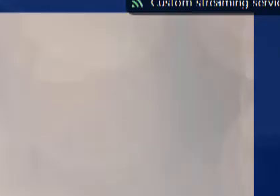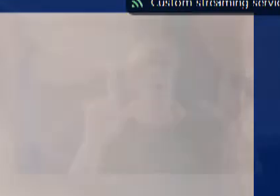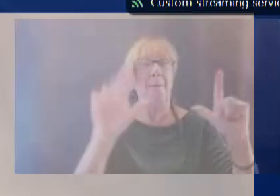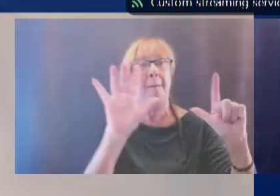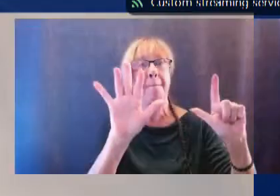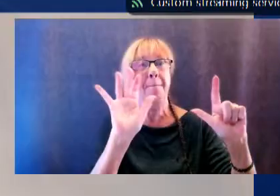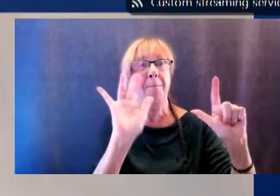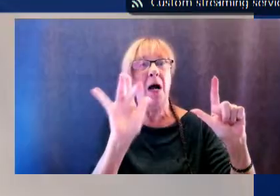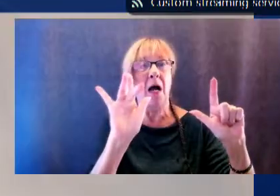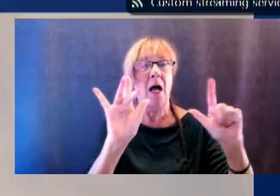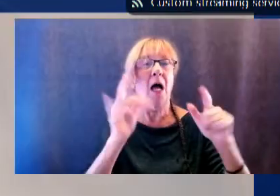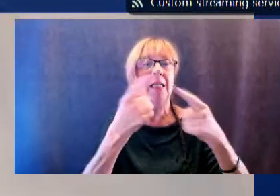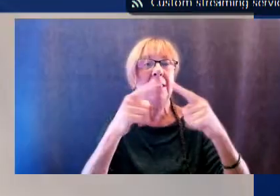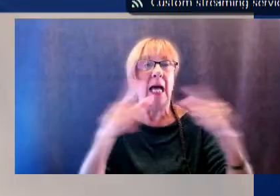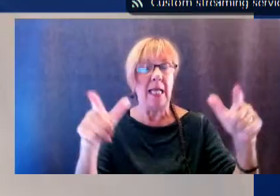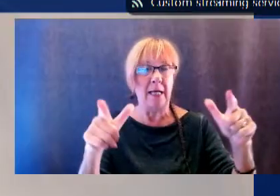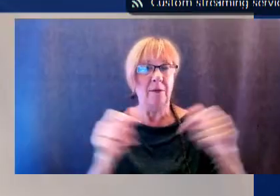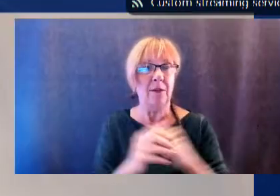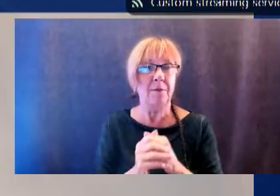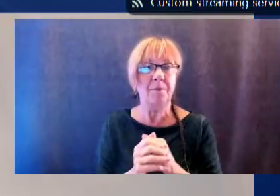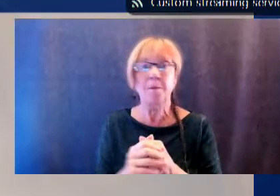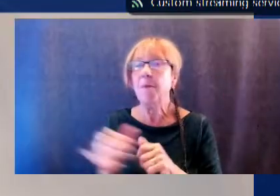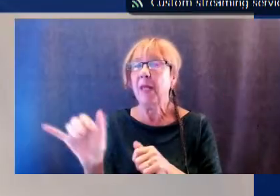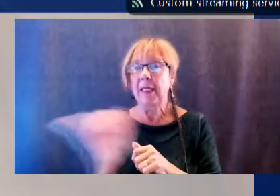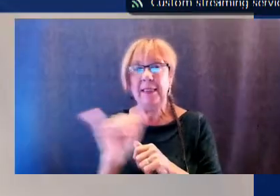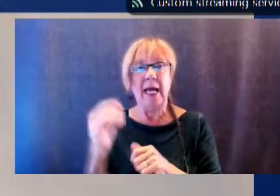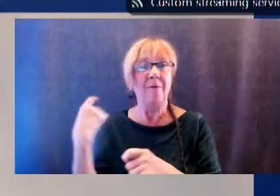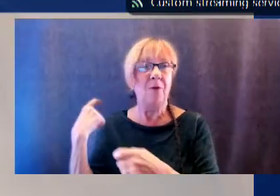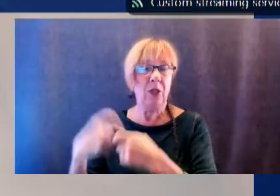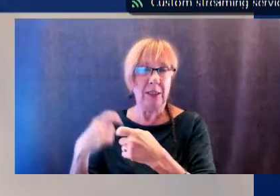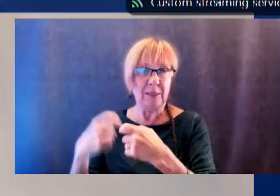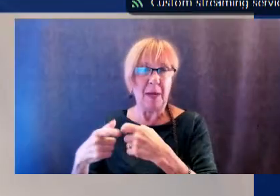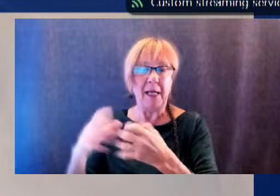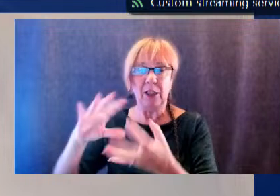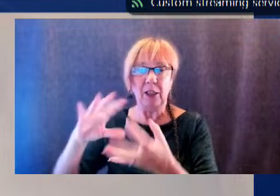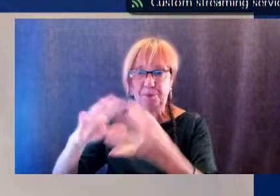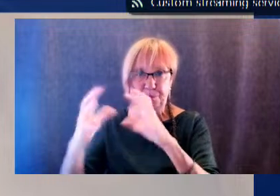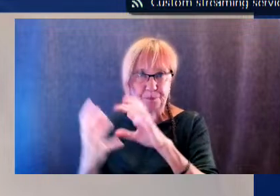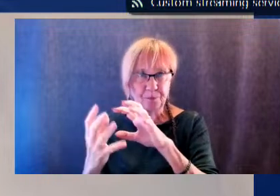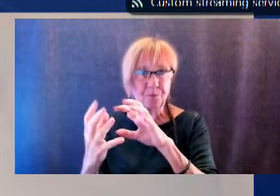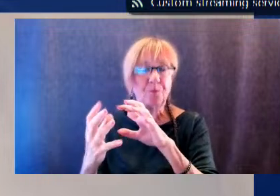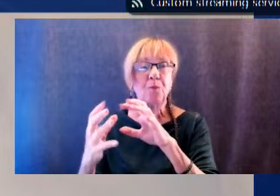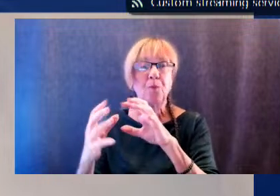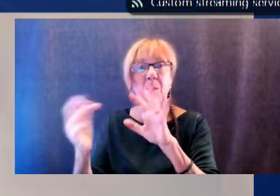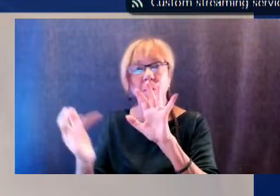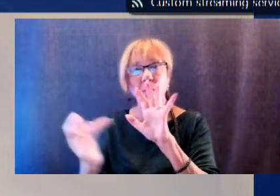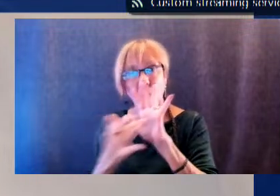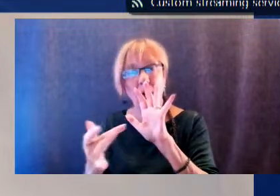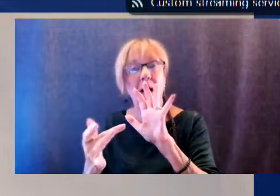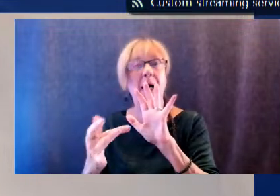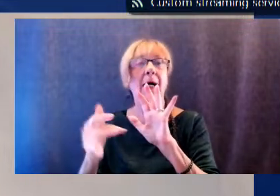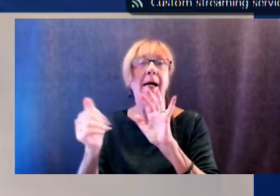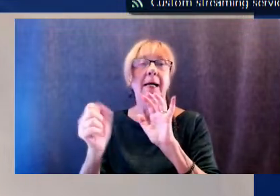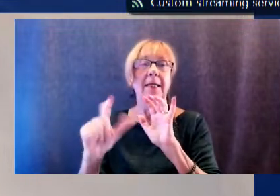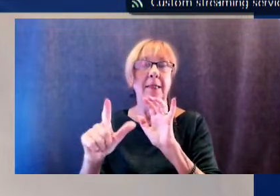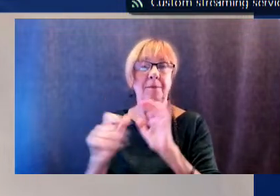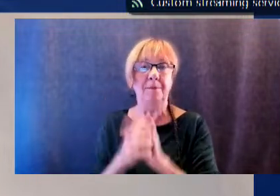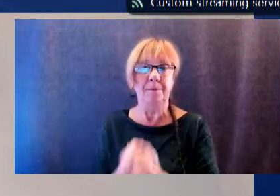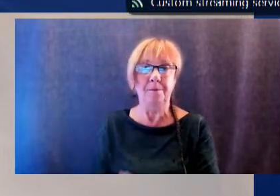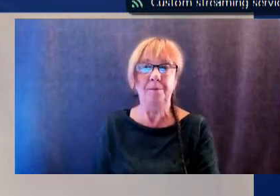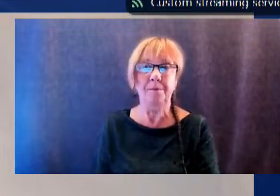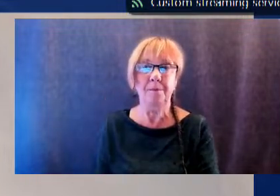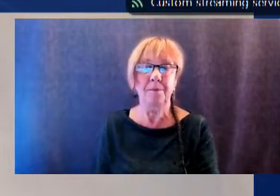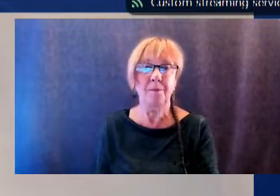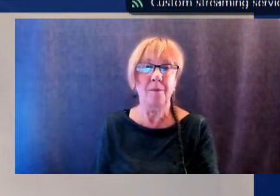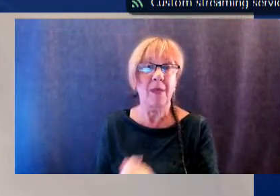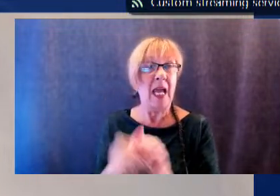three dots, either on top or at the bottom of your screen, select interpretation, and select ASL. If you need any help, you